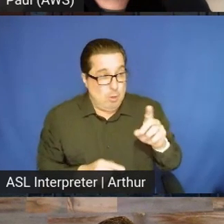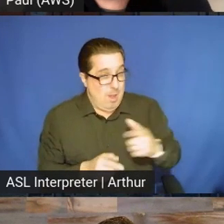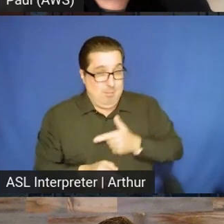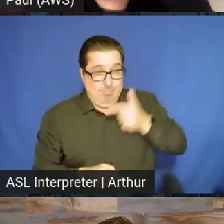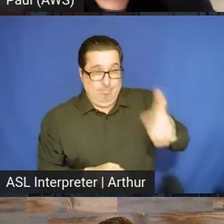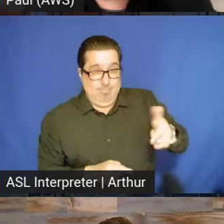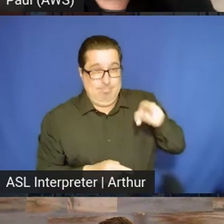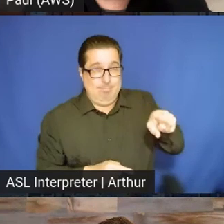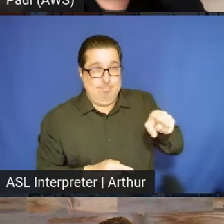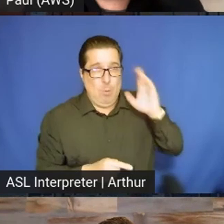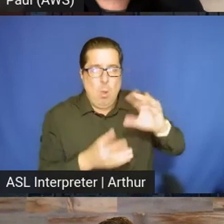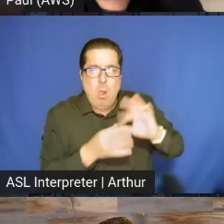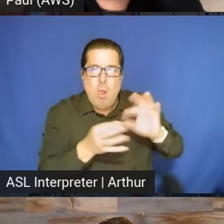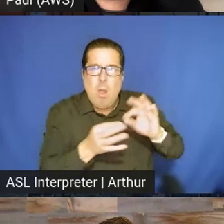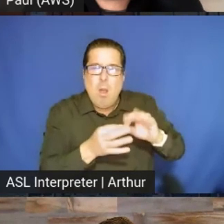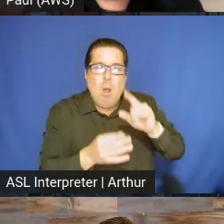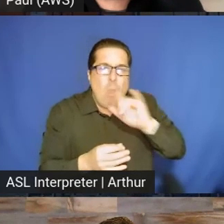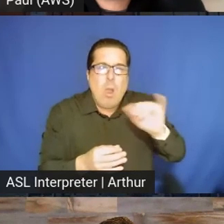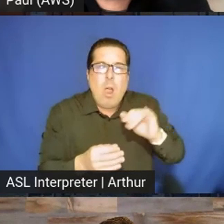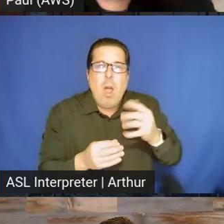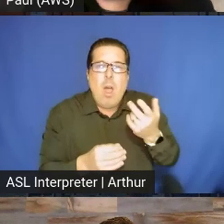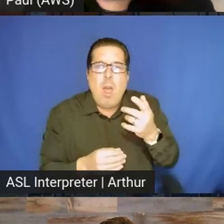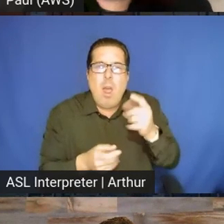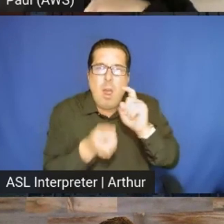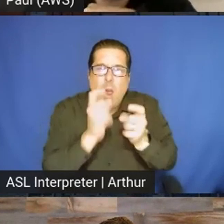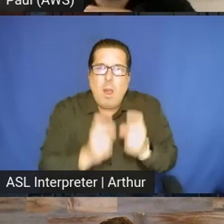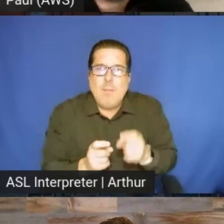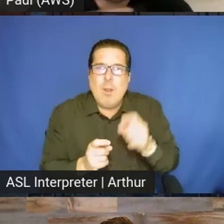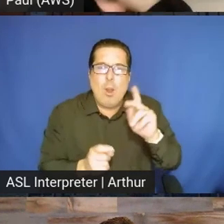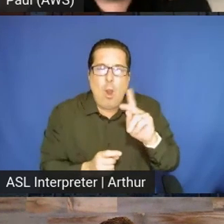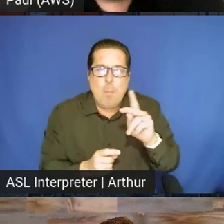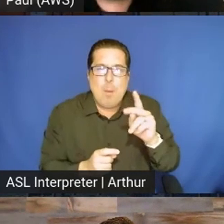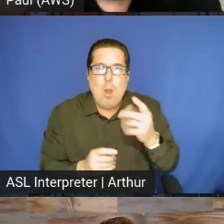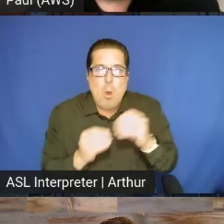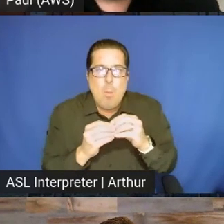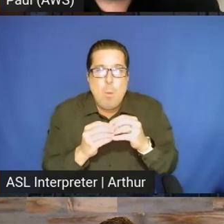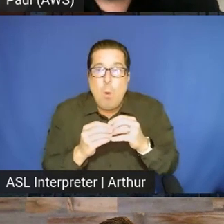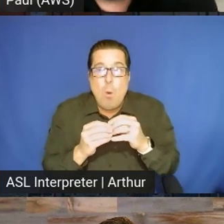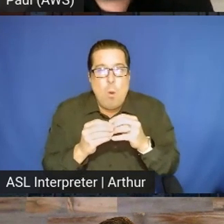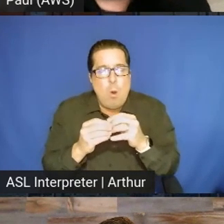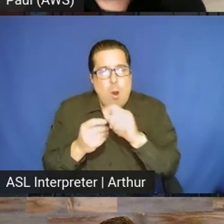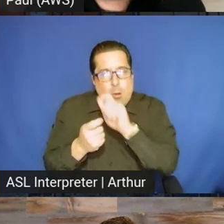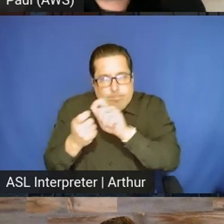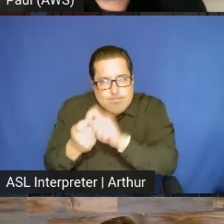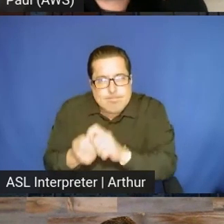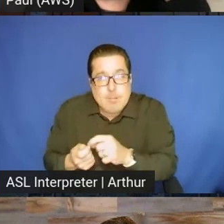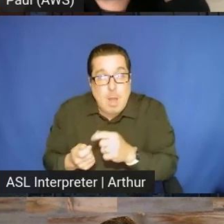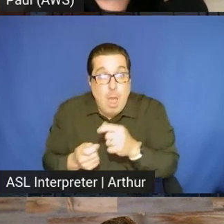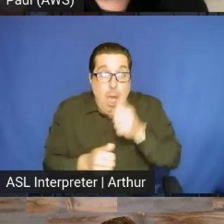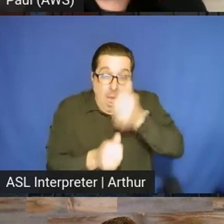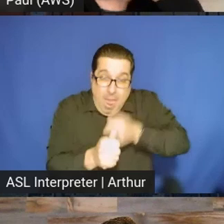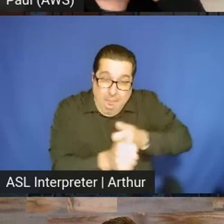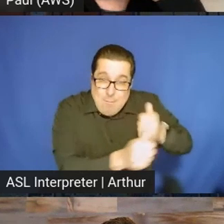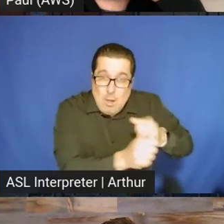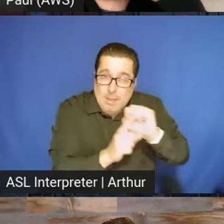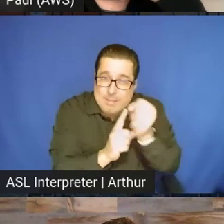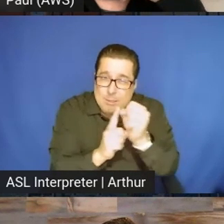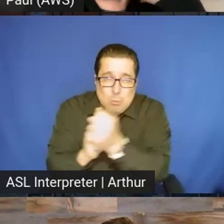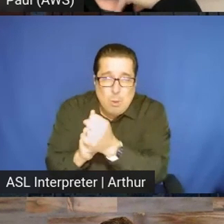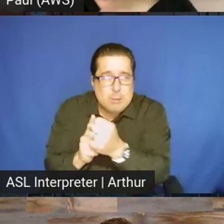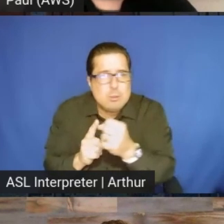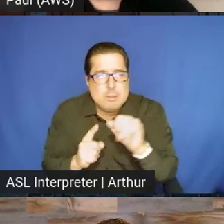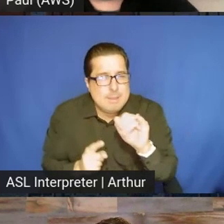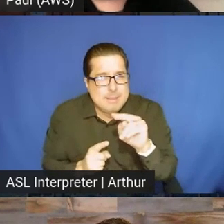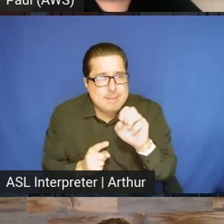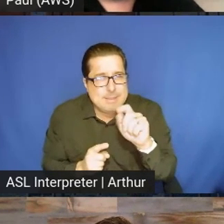looks like to configure Karpenter, because you can actually get even more granular. Instead of saying, hey, I want all instances, you can get granular and pick the specific instances that you want to